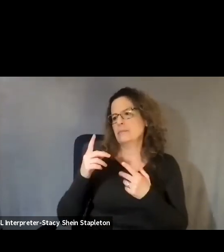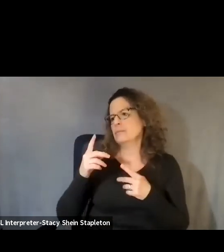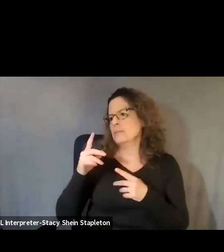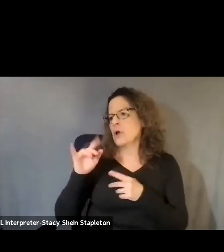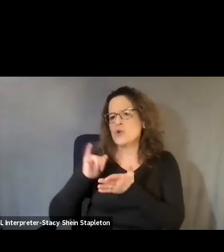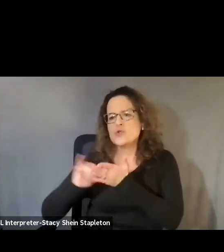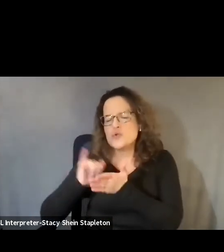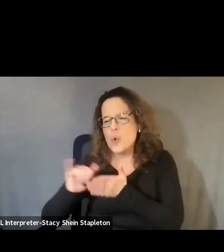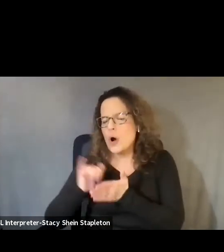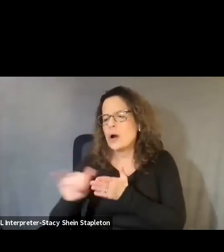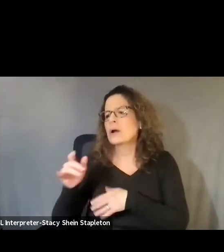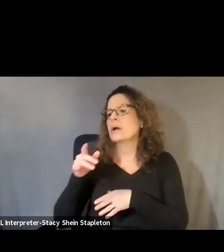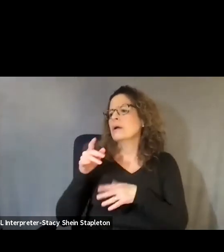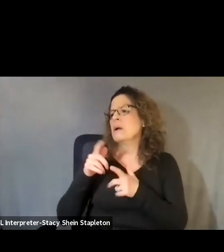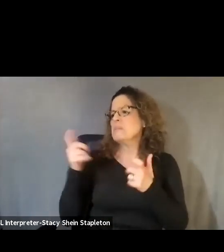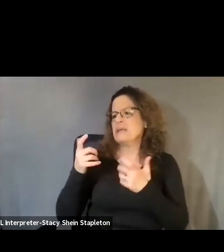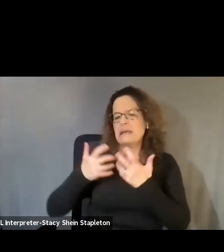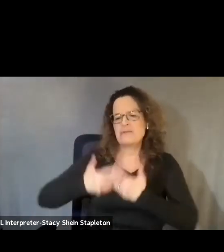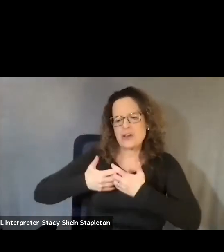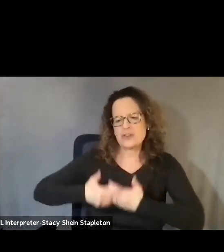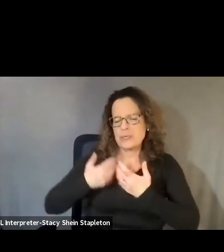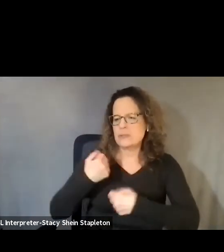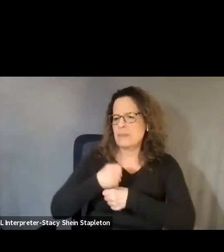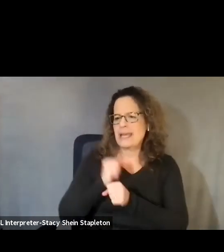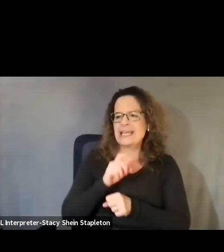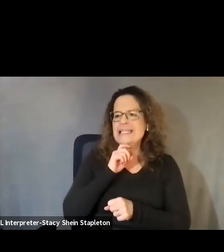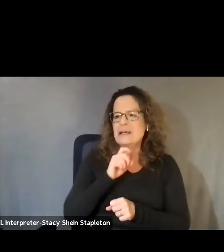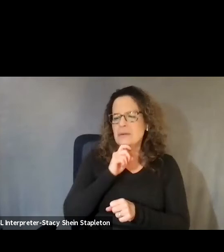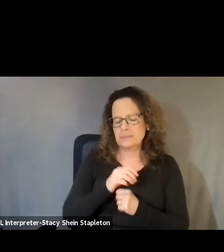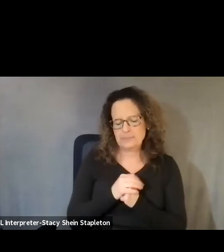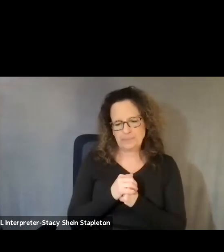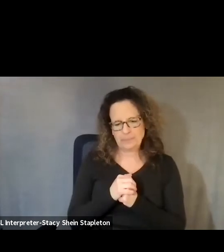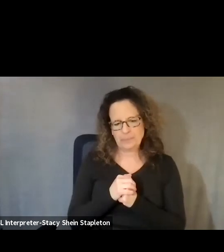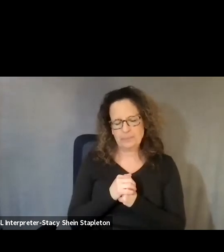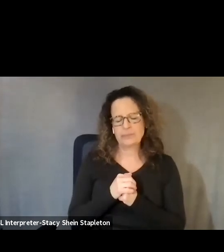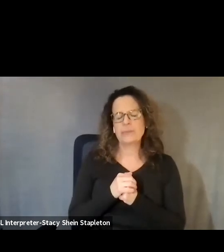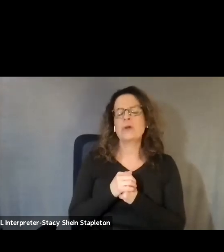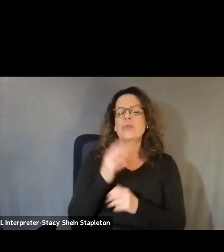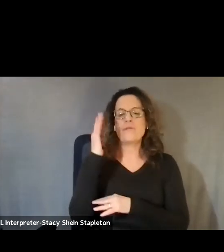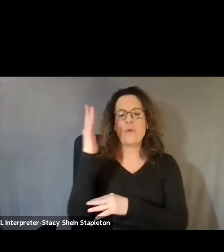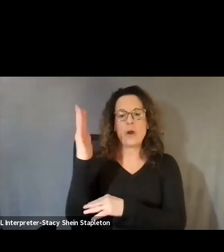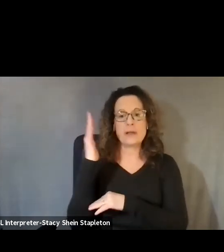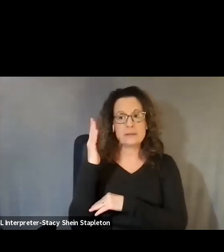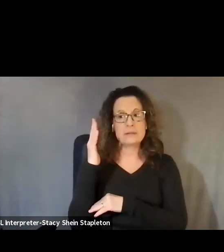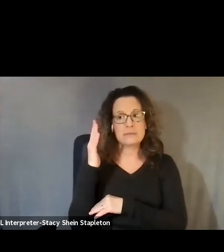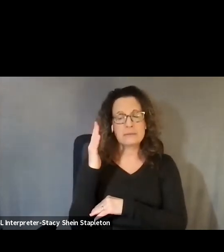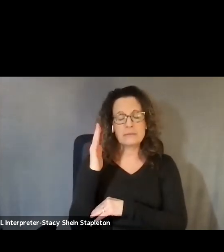making operations and concentrations. Those forests that I just mentioned